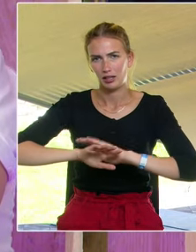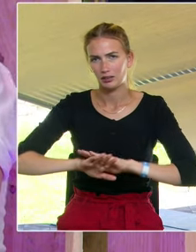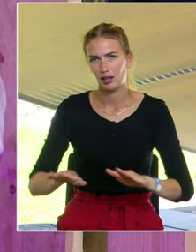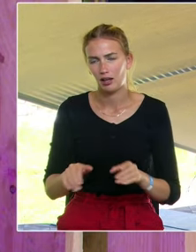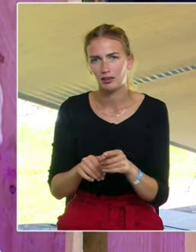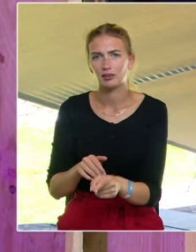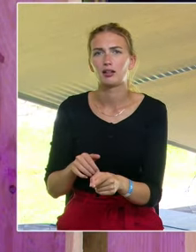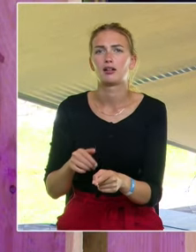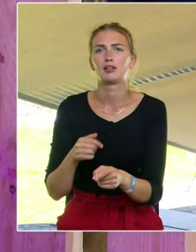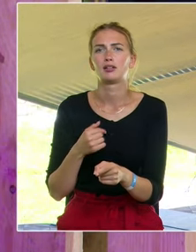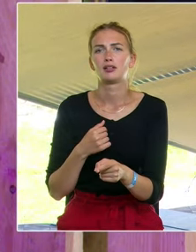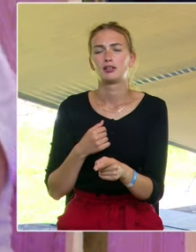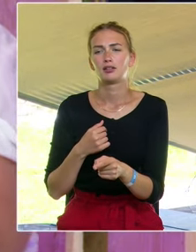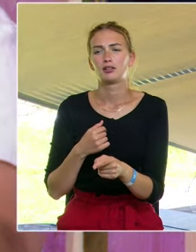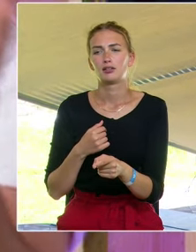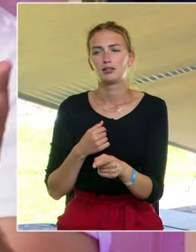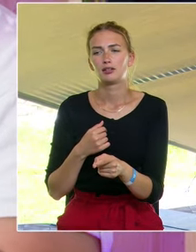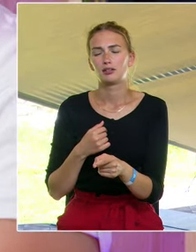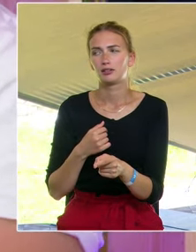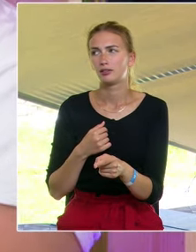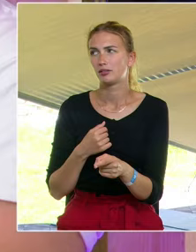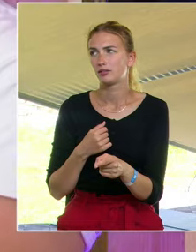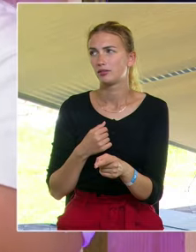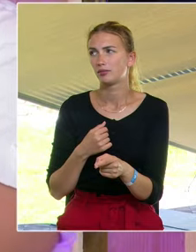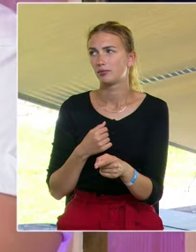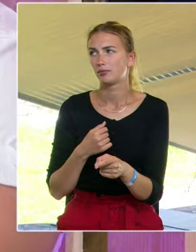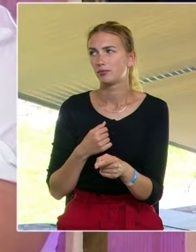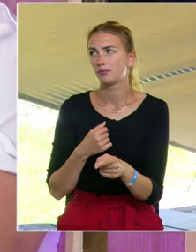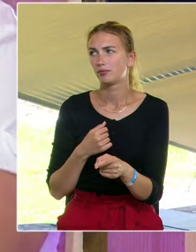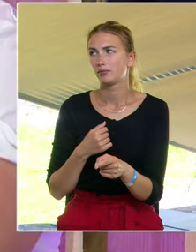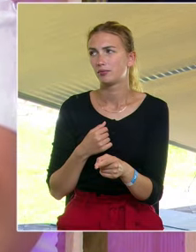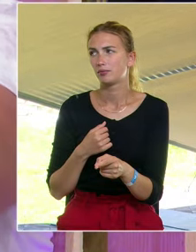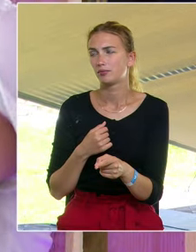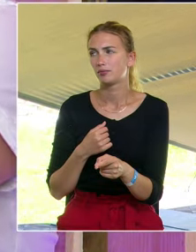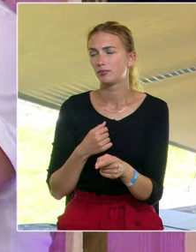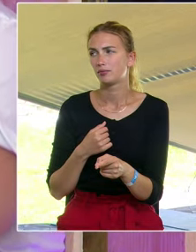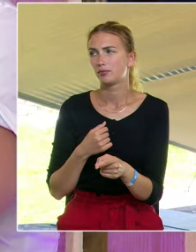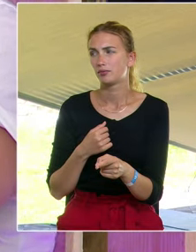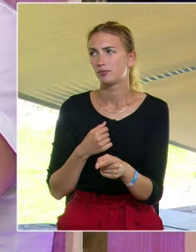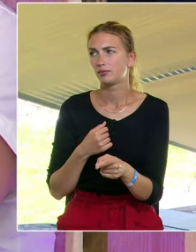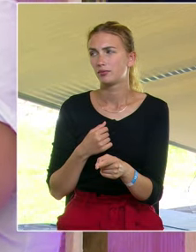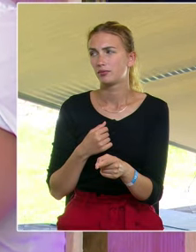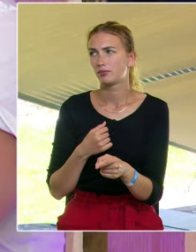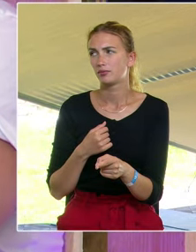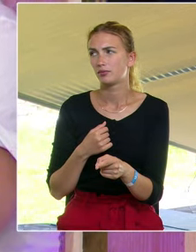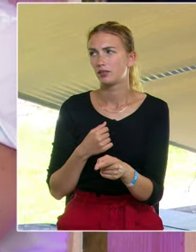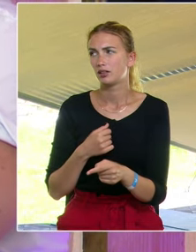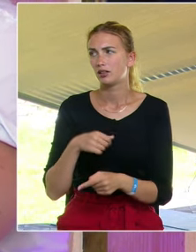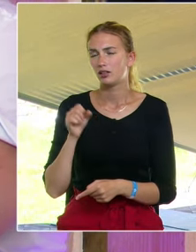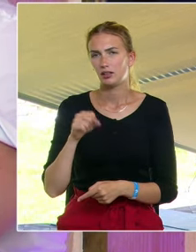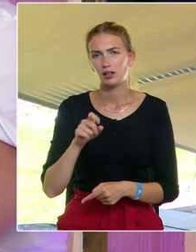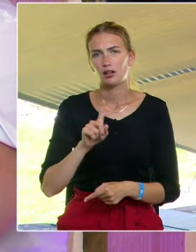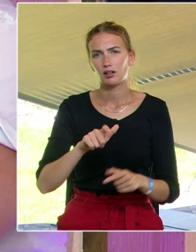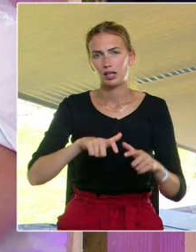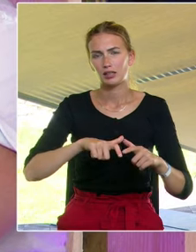talking about using hallucinogenics to like expand the mind, etc., which will happen as well. But the cinema would